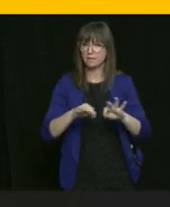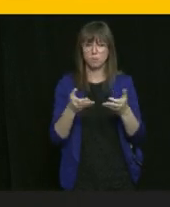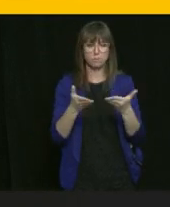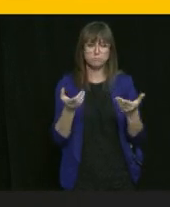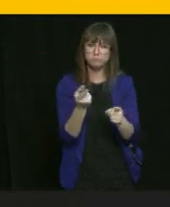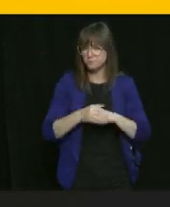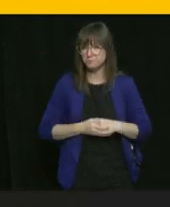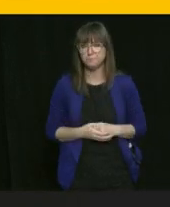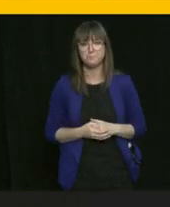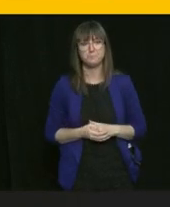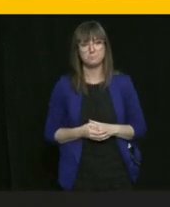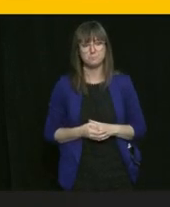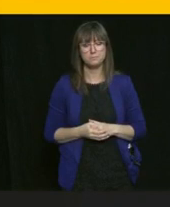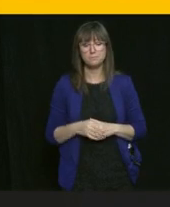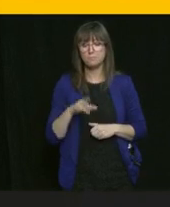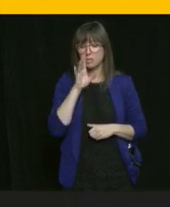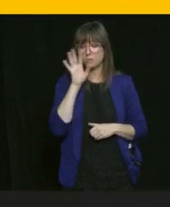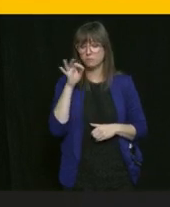need to succeed.